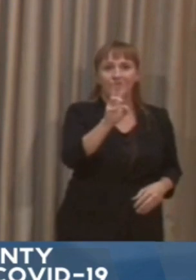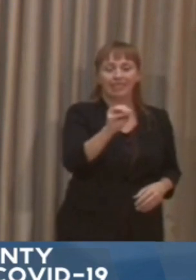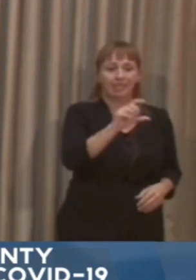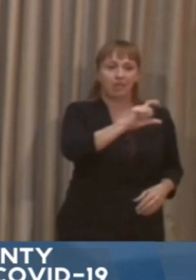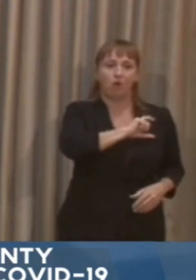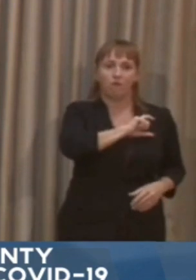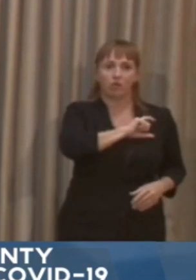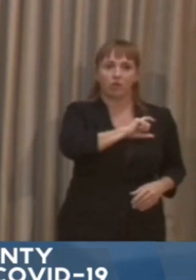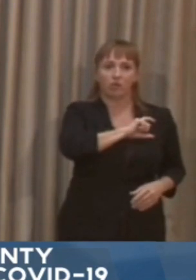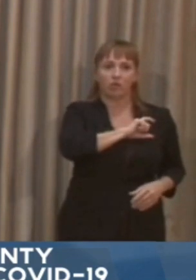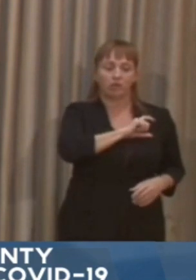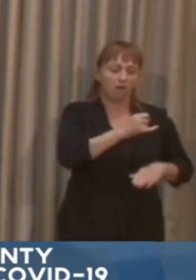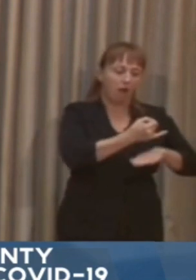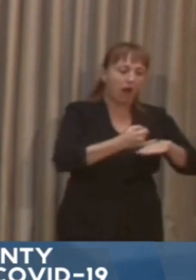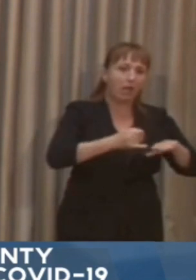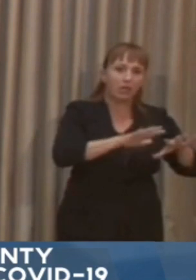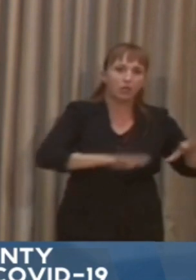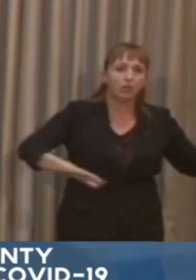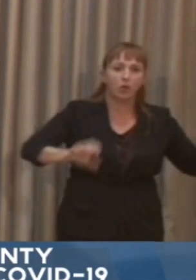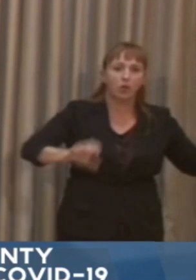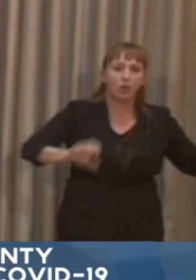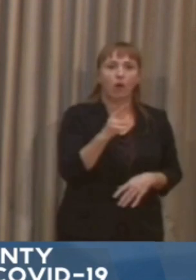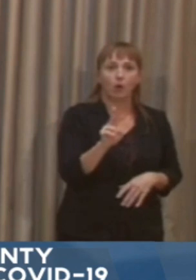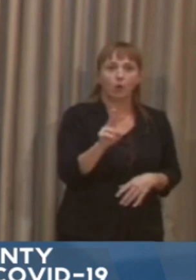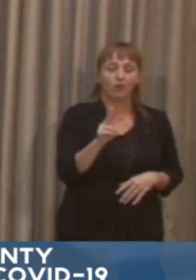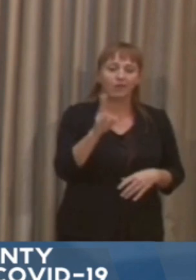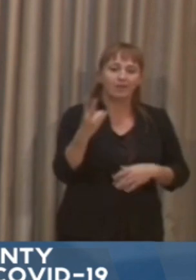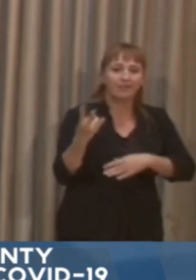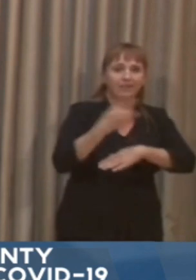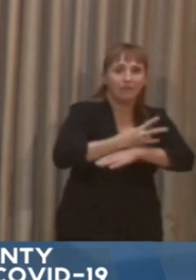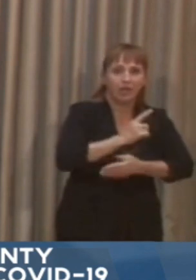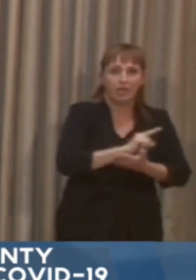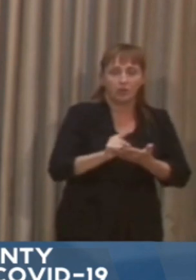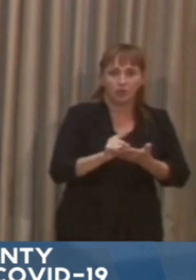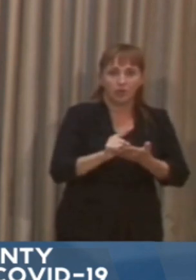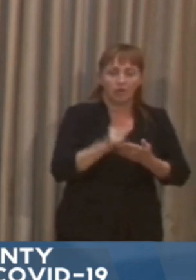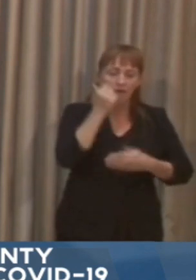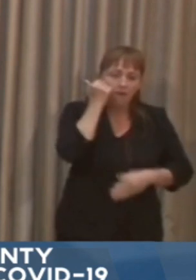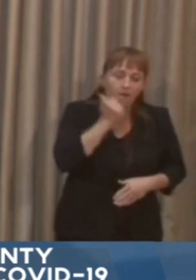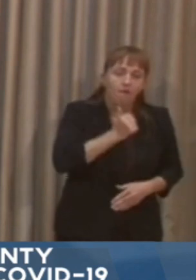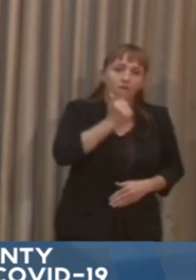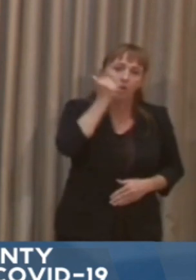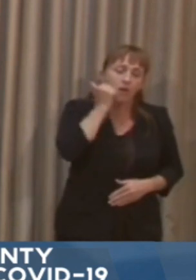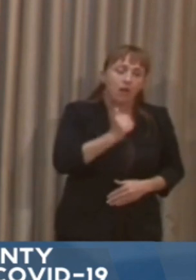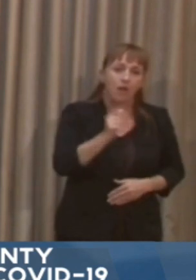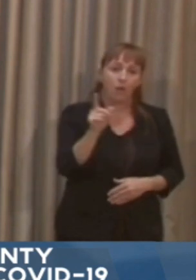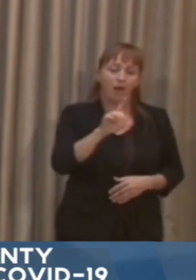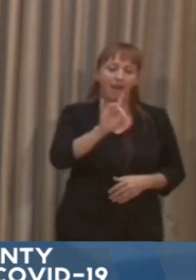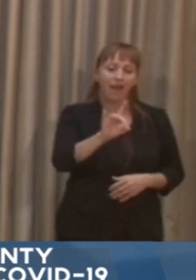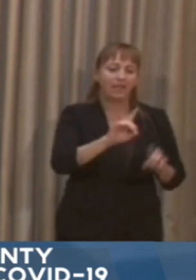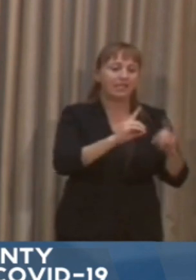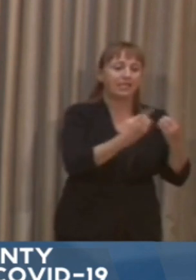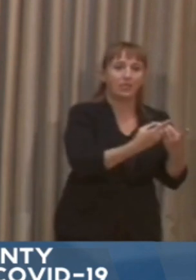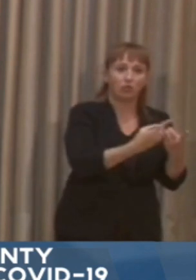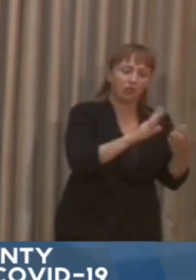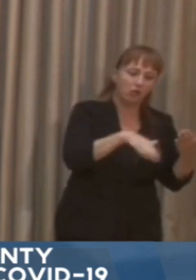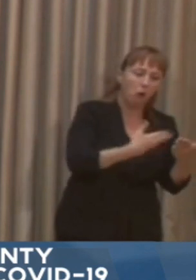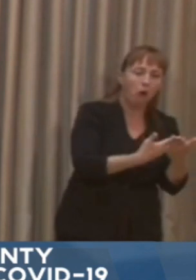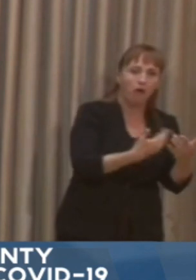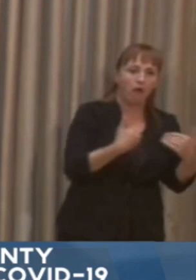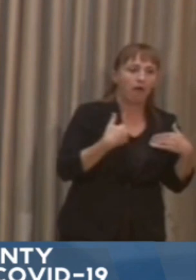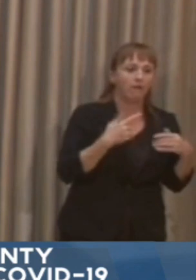160 officers island-wide, 7 days a week, in all of our 8 districts